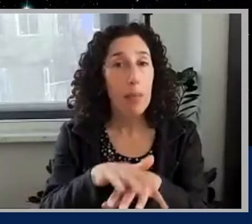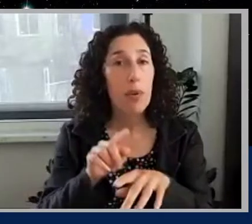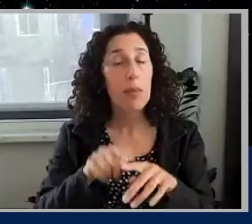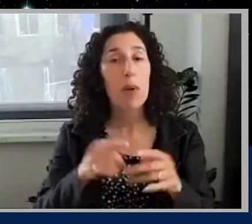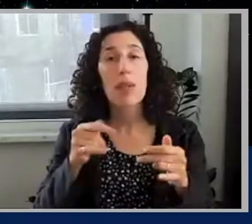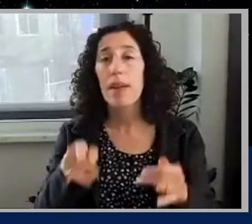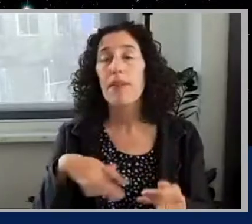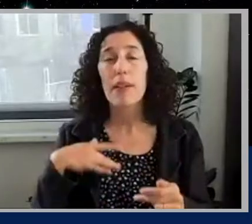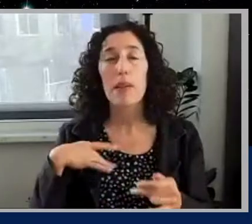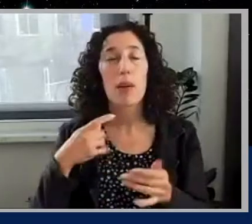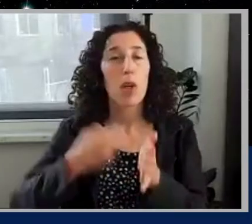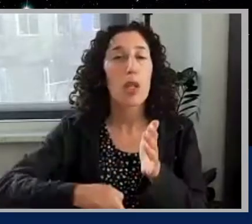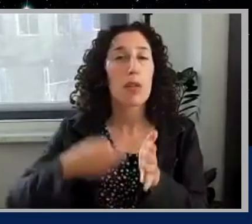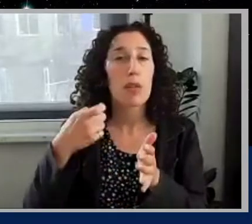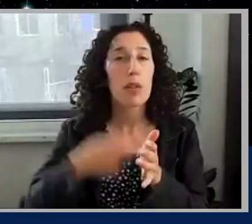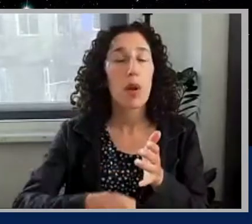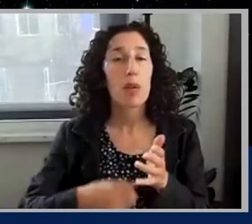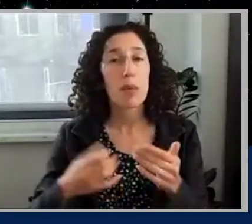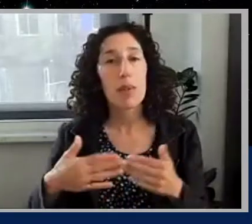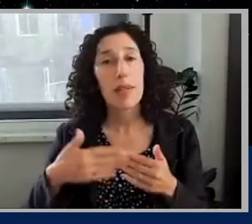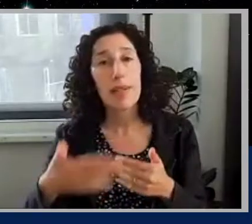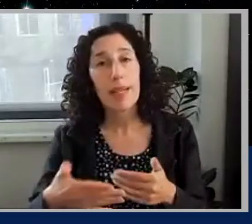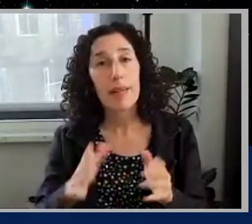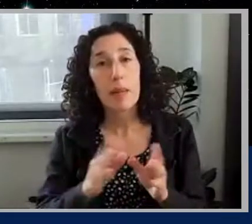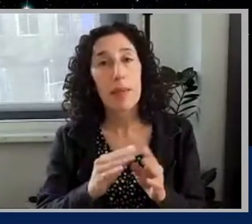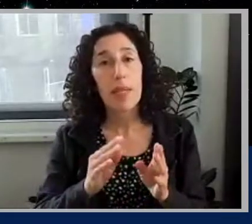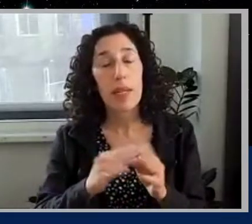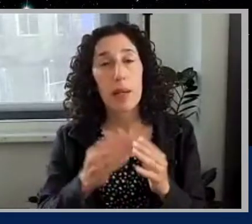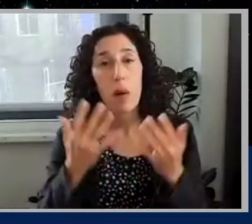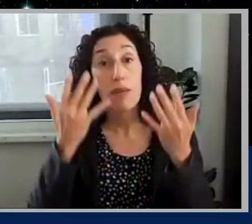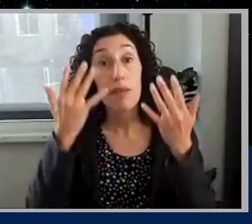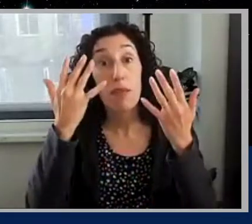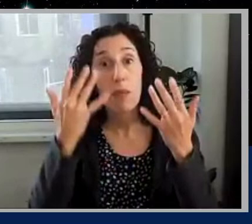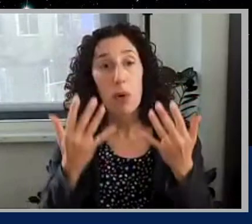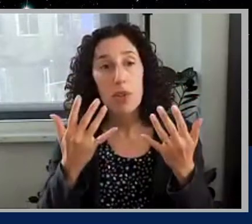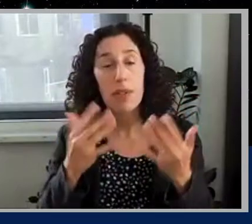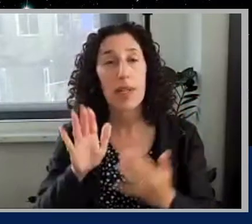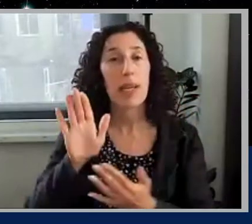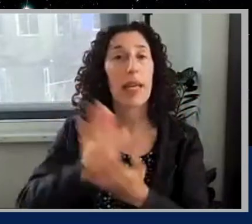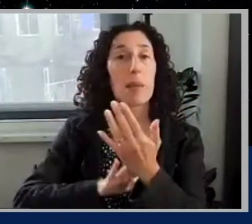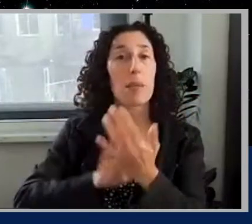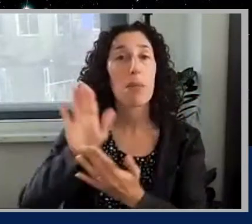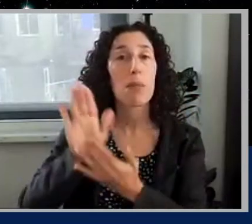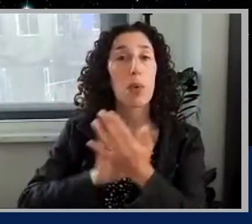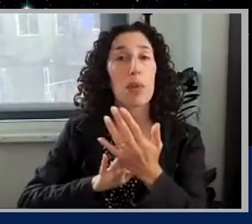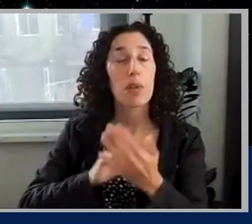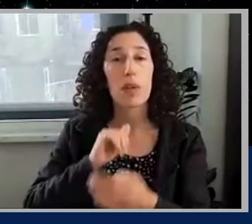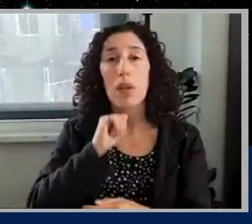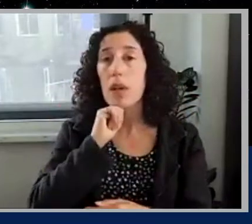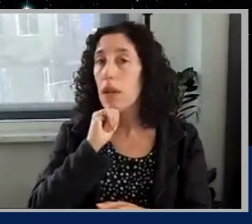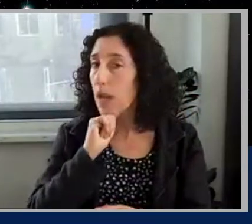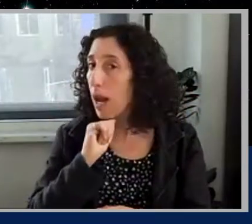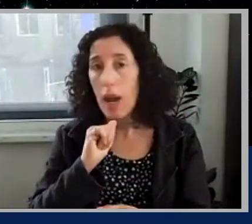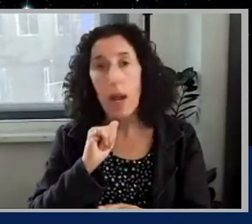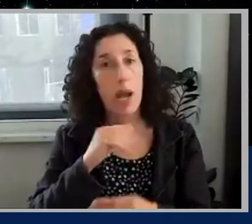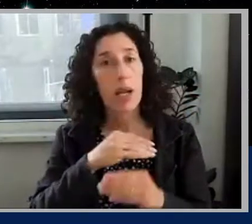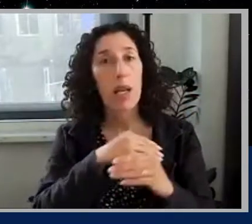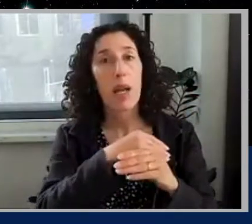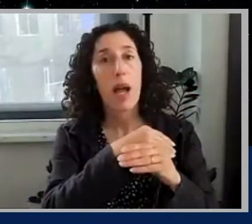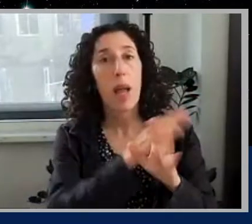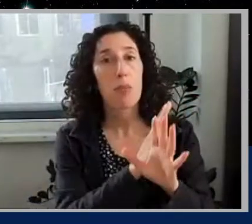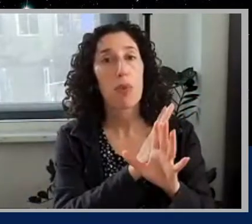whatsoever that I'm aware of. Yep. I'm pretty sure no. I've also been hearing that there's not enough